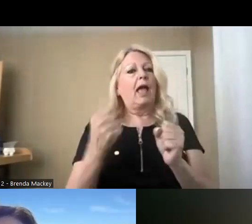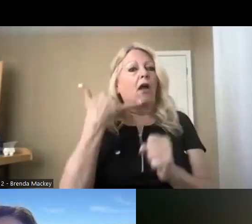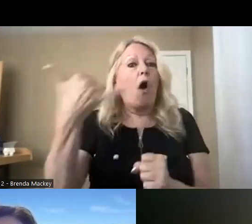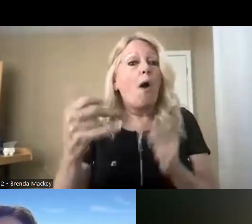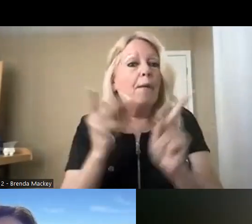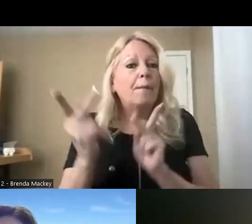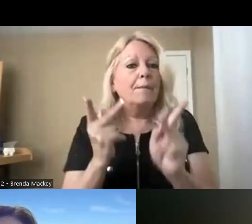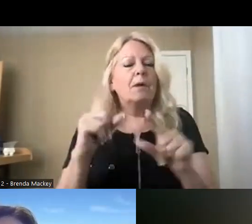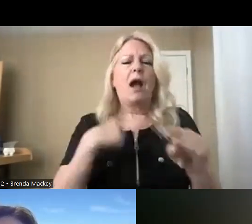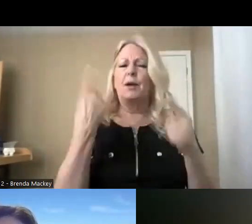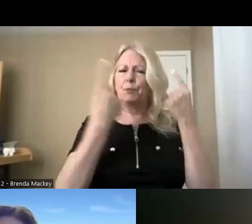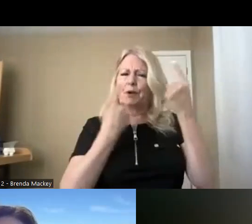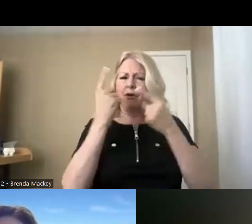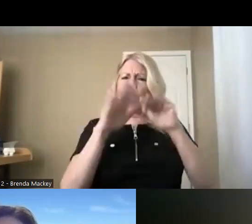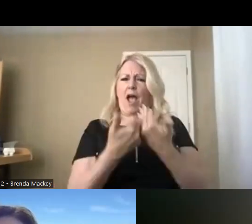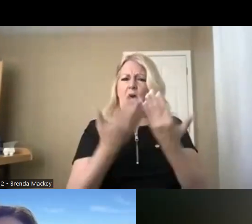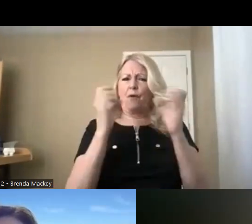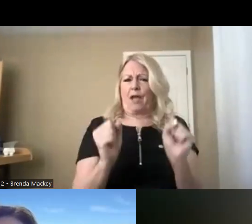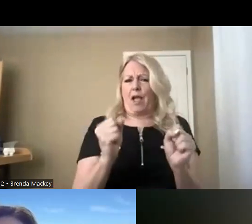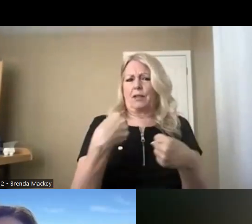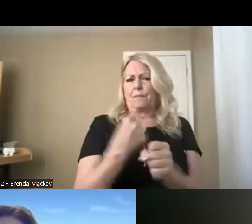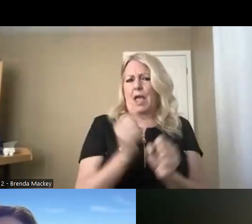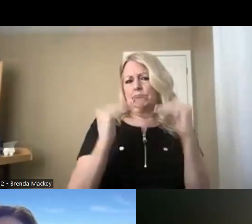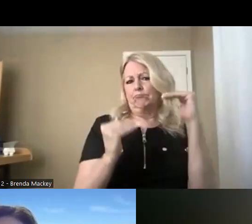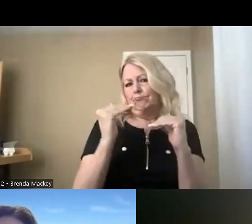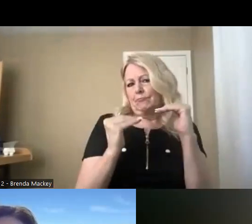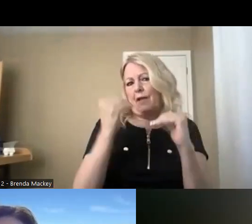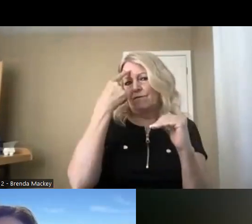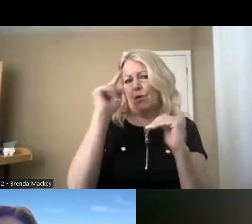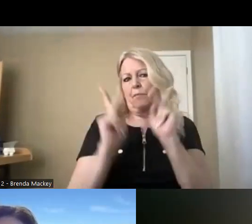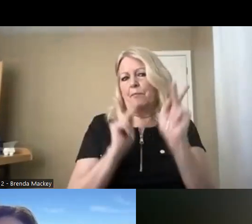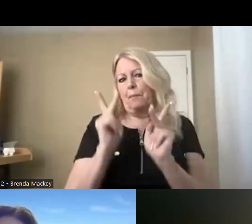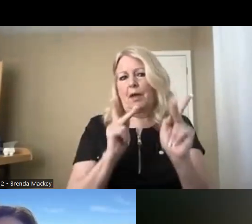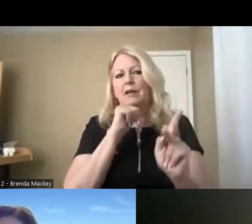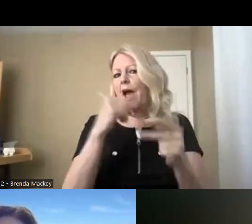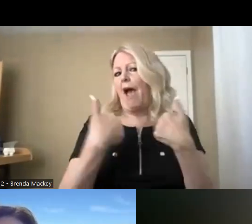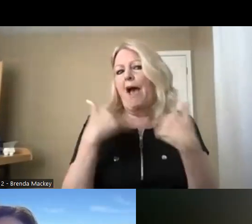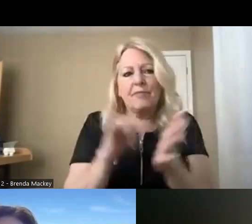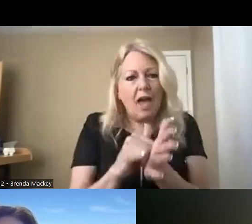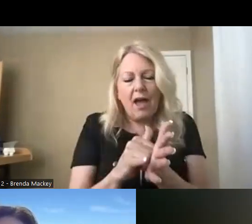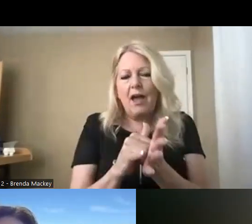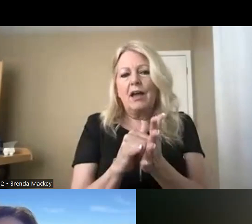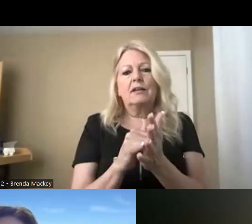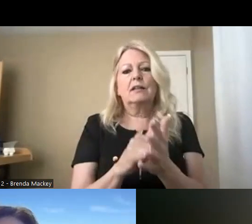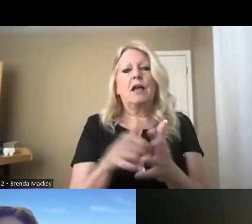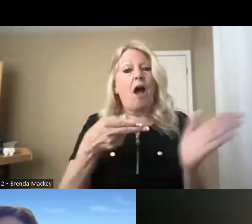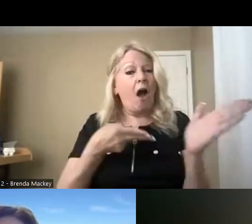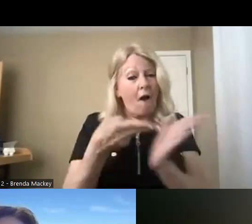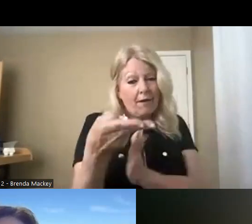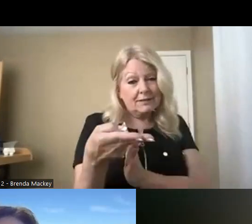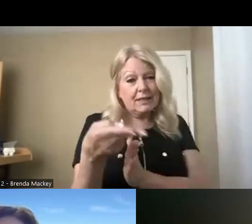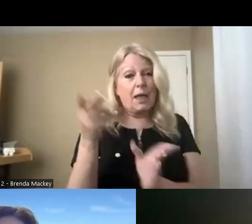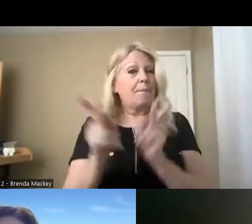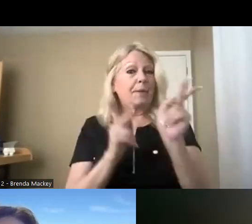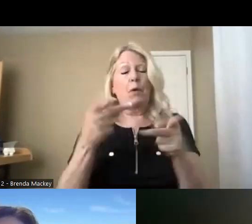just wonder how we make this equitable for folks who don't have that and who don't know. Because honestly, people just want to